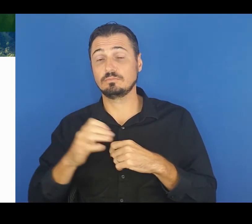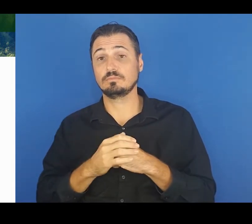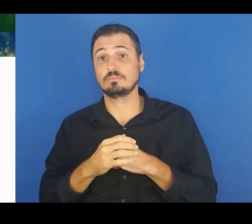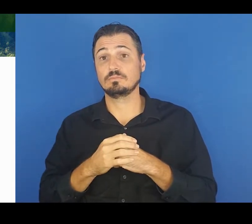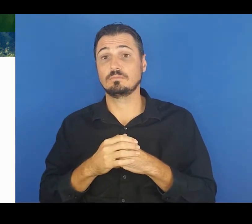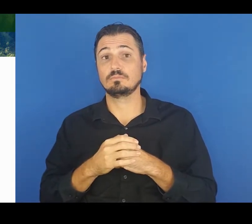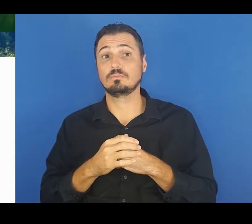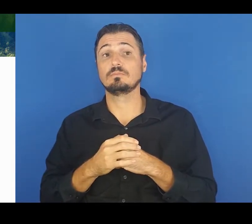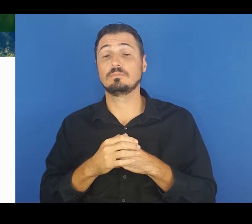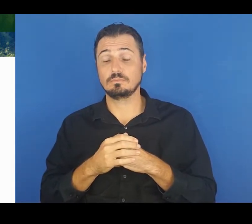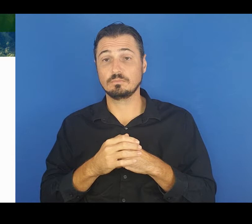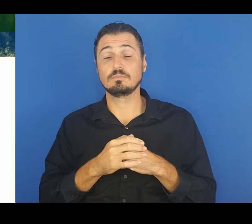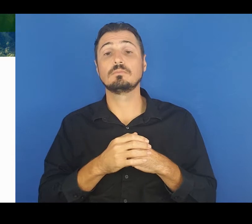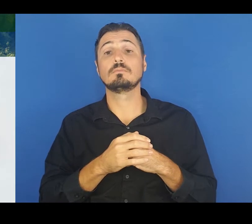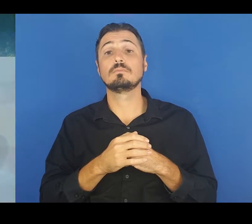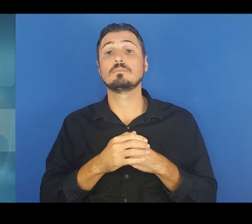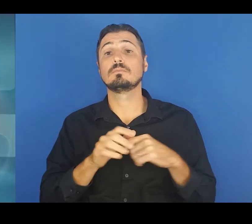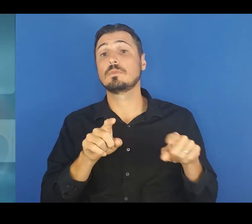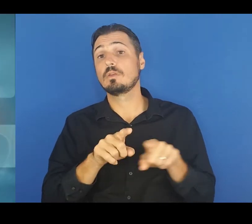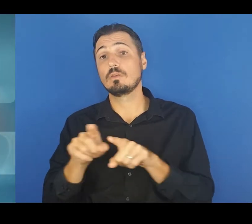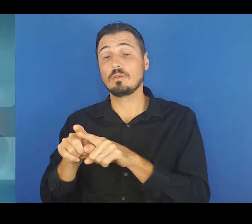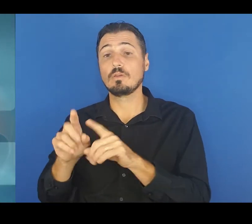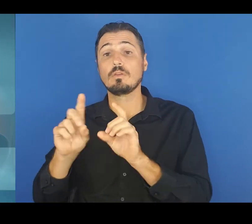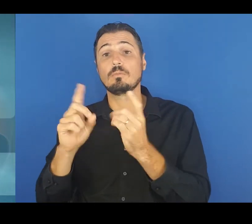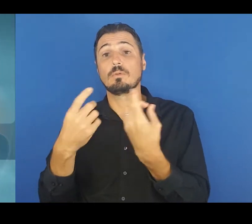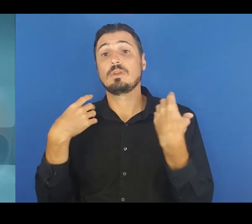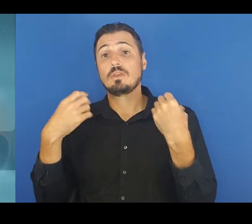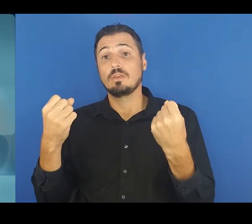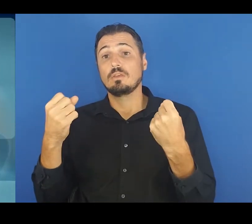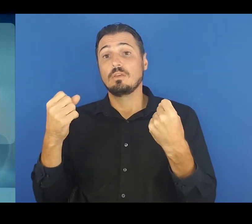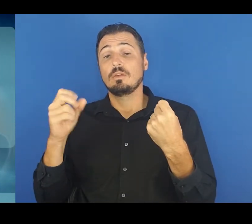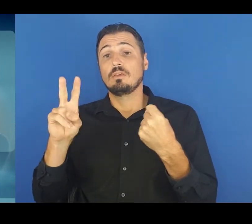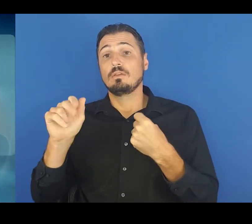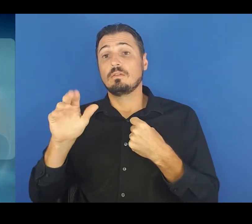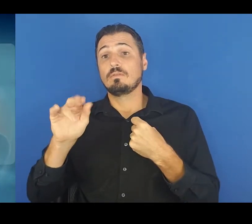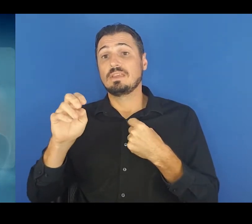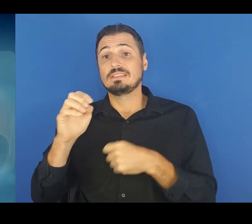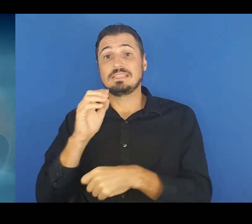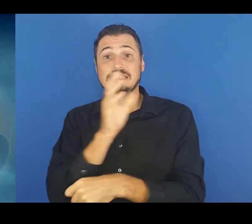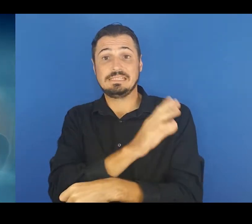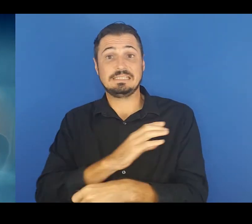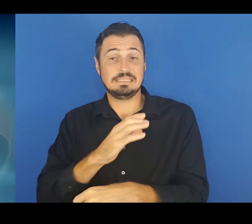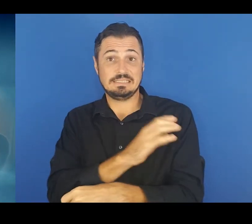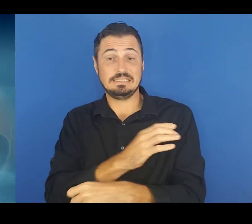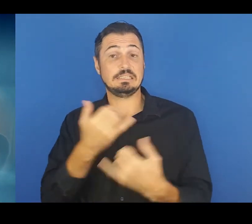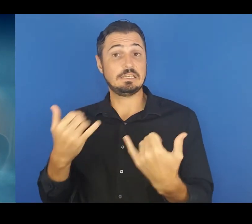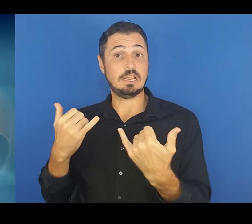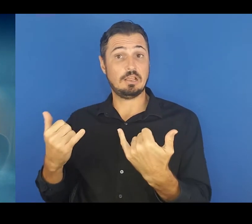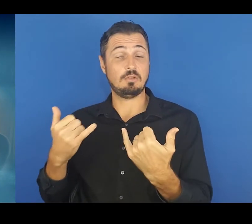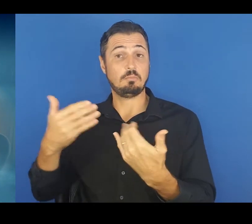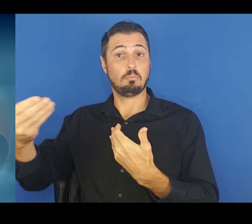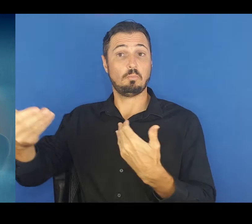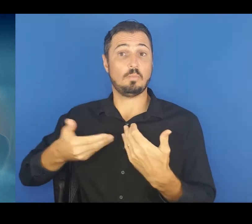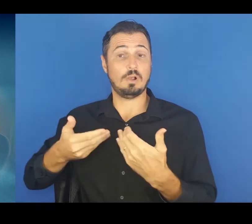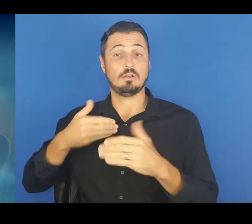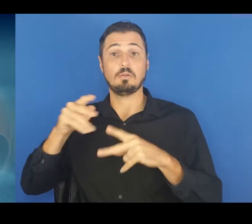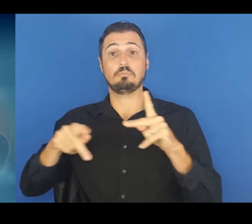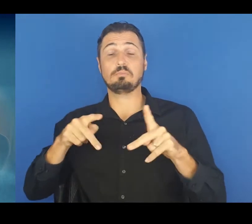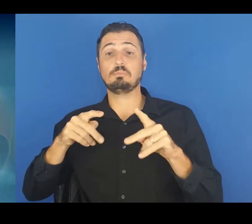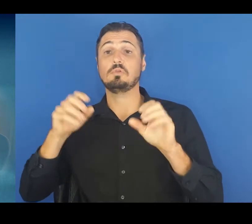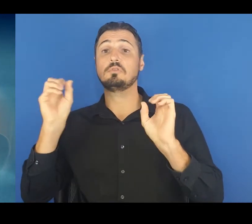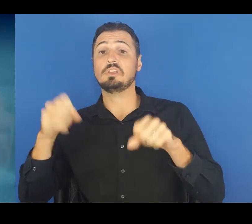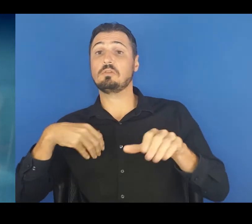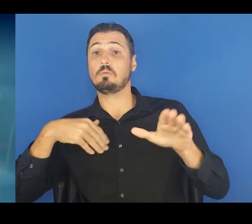kauai.gov/vaccine. Additionally, the Department of Health vaccine clinic at the Convention Hall in Lihue is now